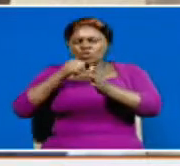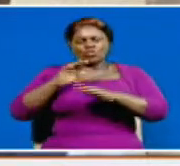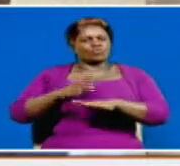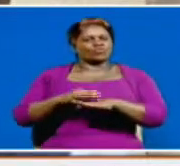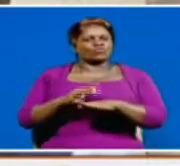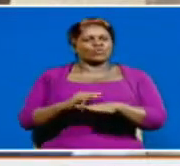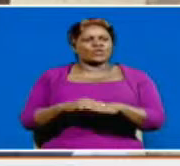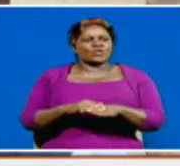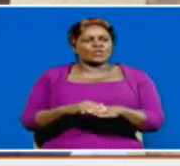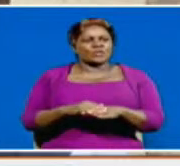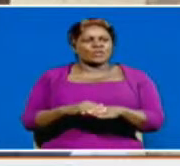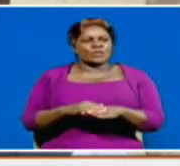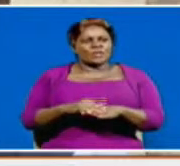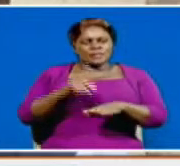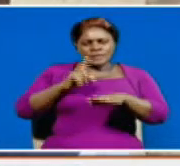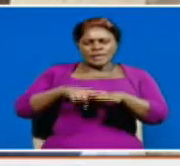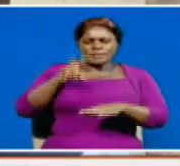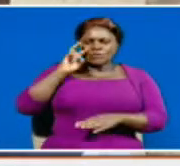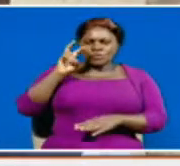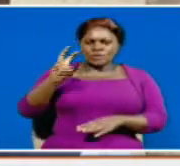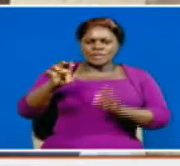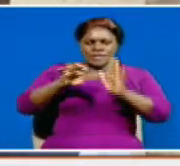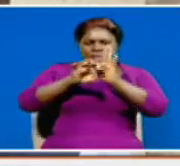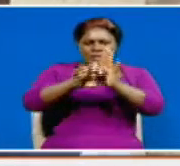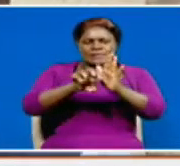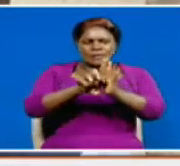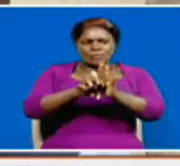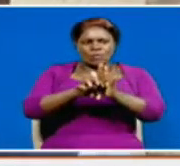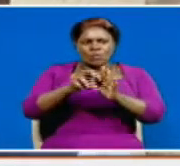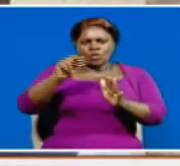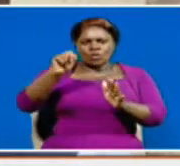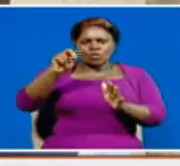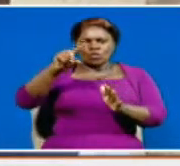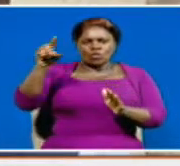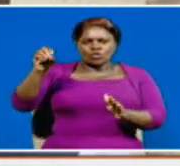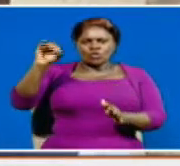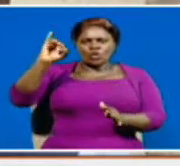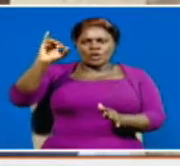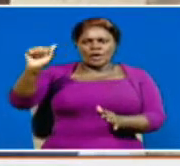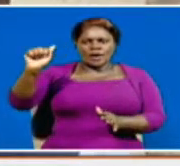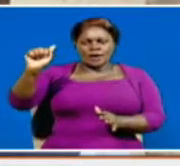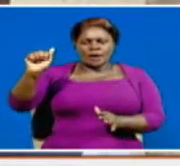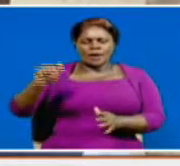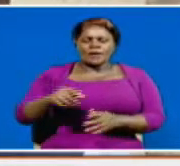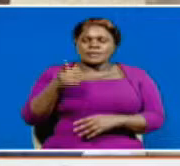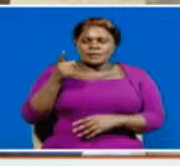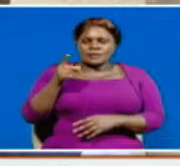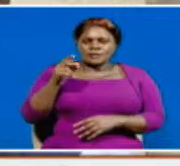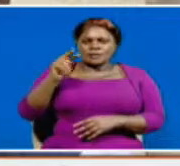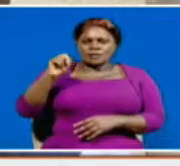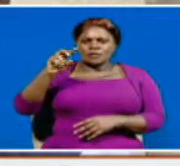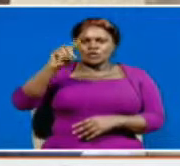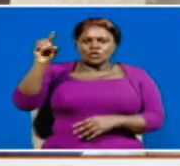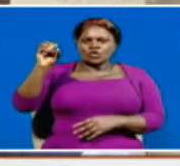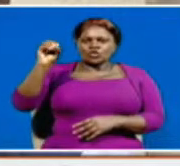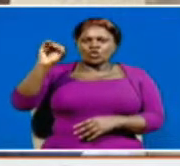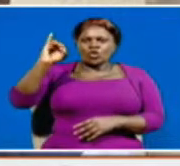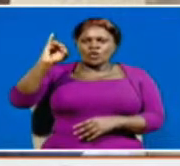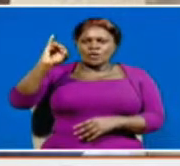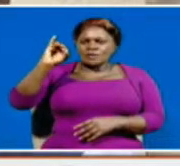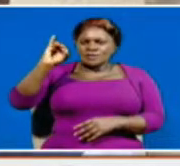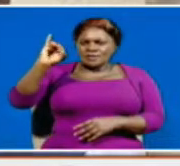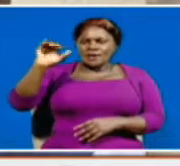tenable. When you look at, for example, Nzoia Sugar, Nzoia Sugar is in Bungoma